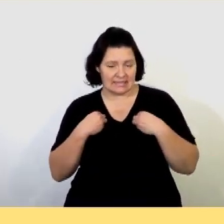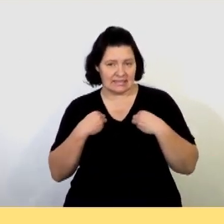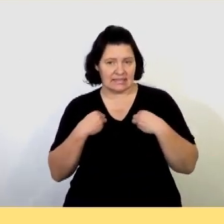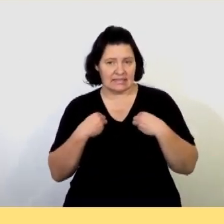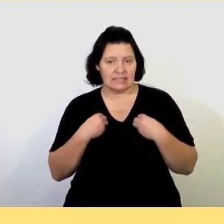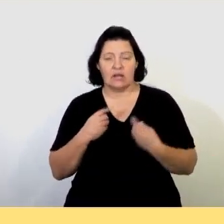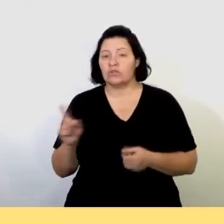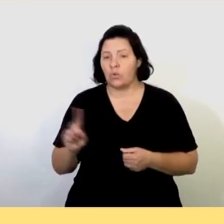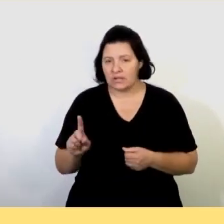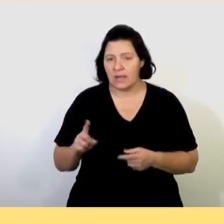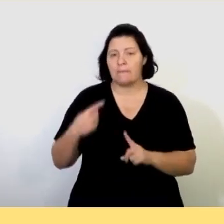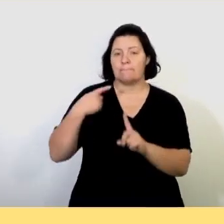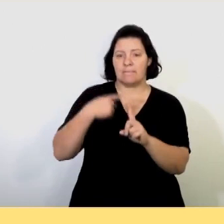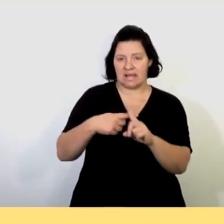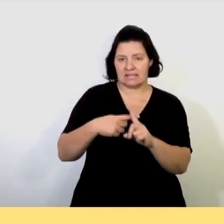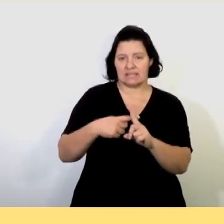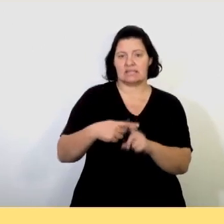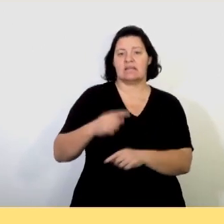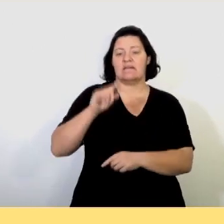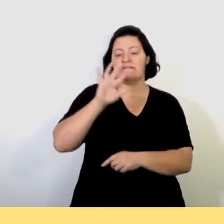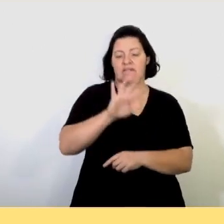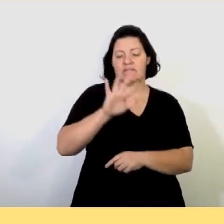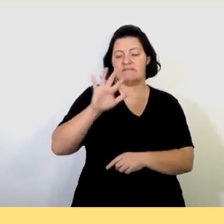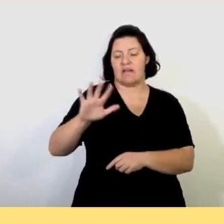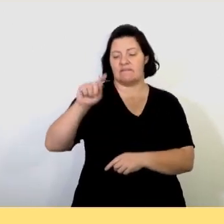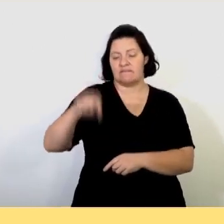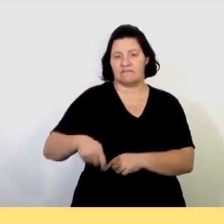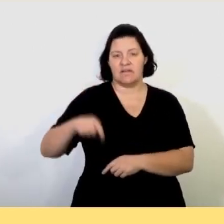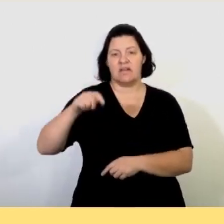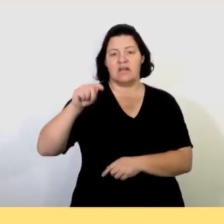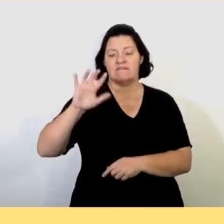asset. So it's going to be a plus